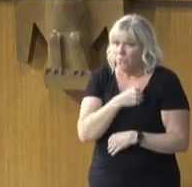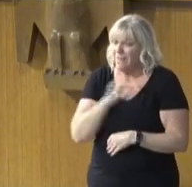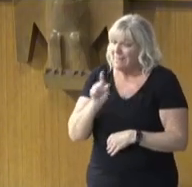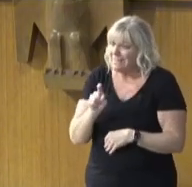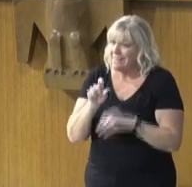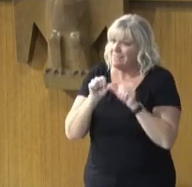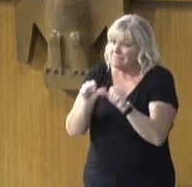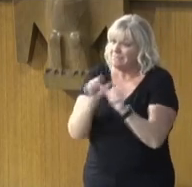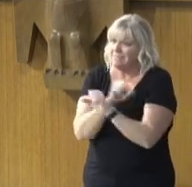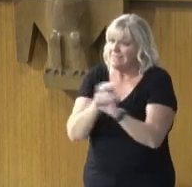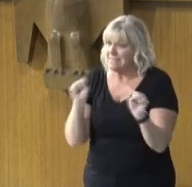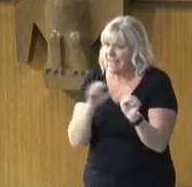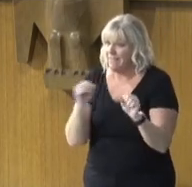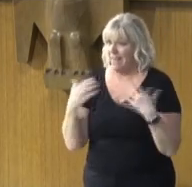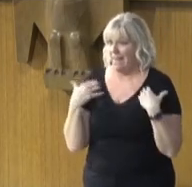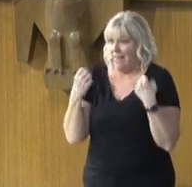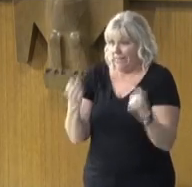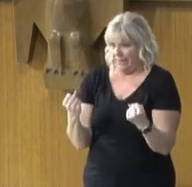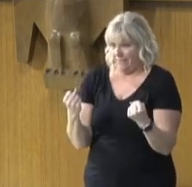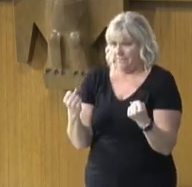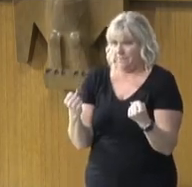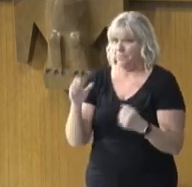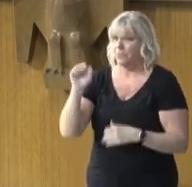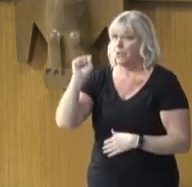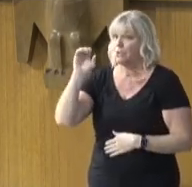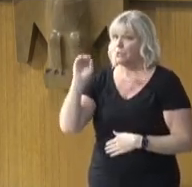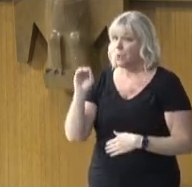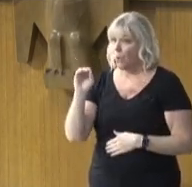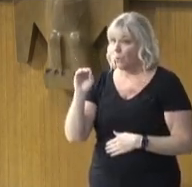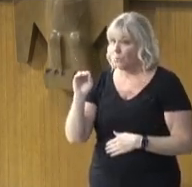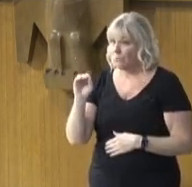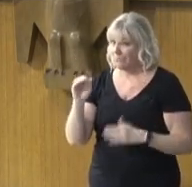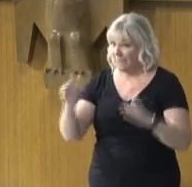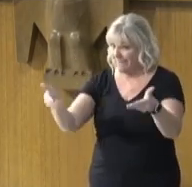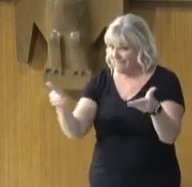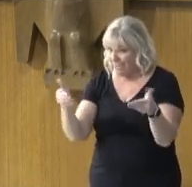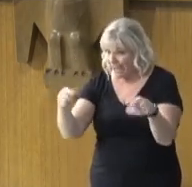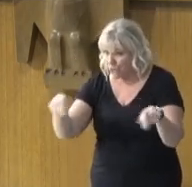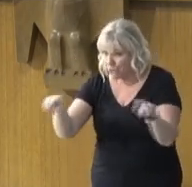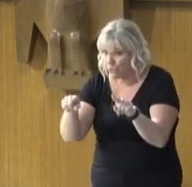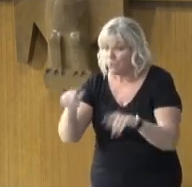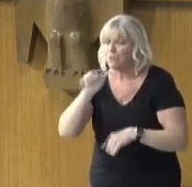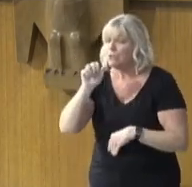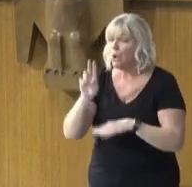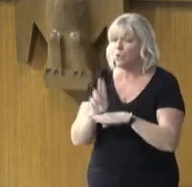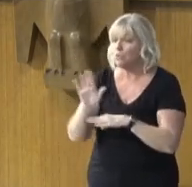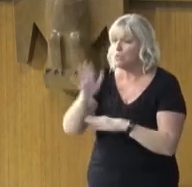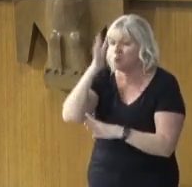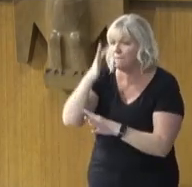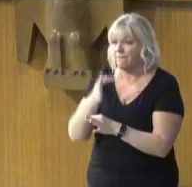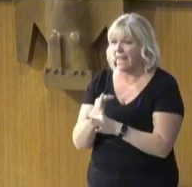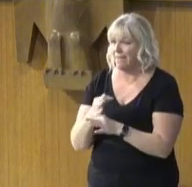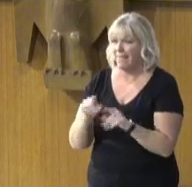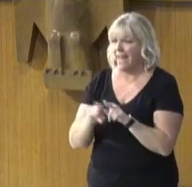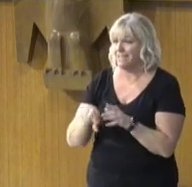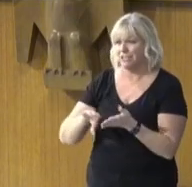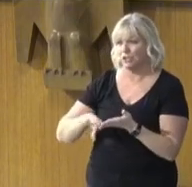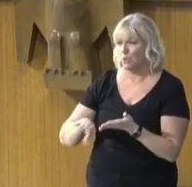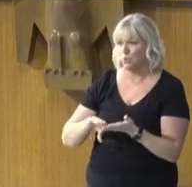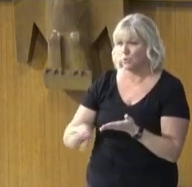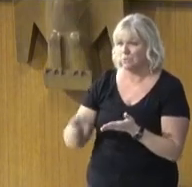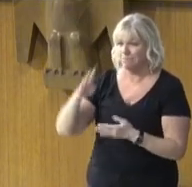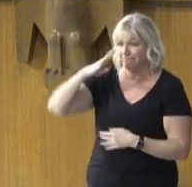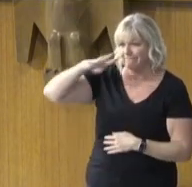So, I invite us to not let our faith be an excuse to turn away from politics.